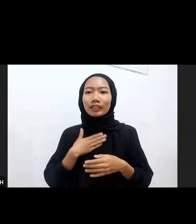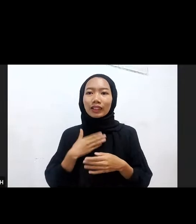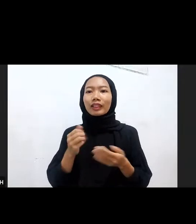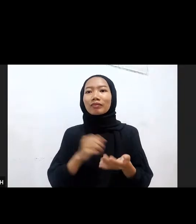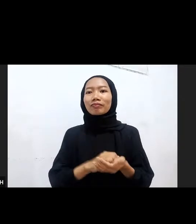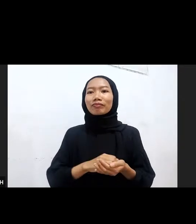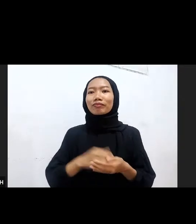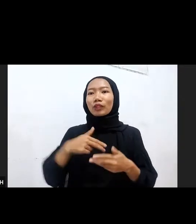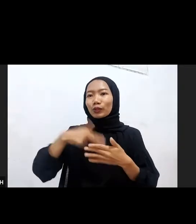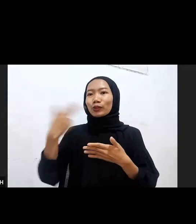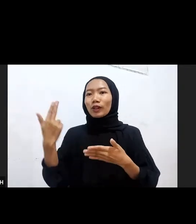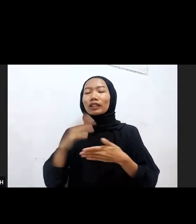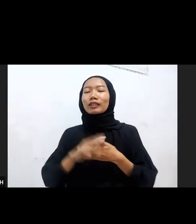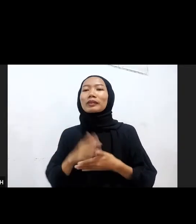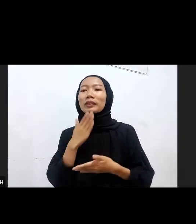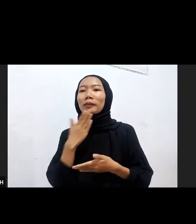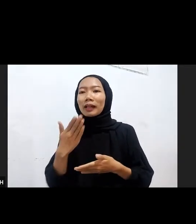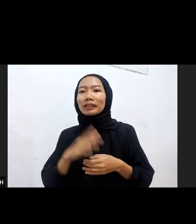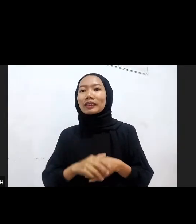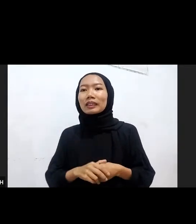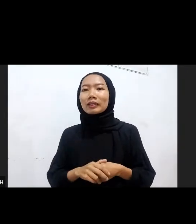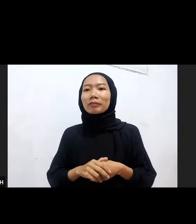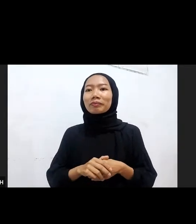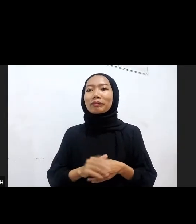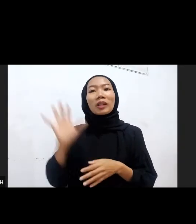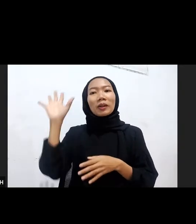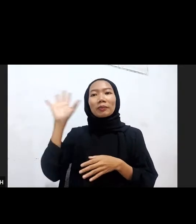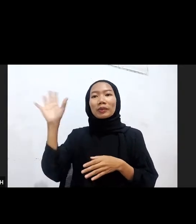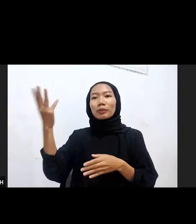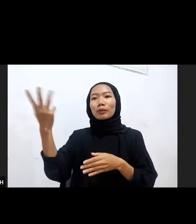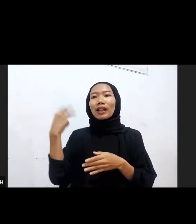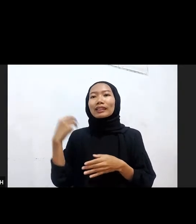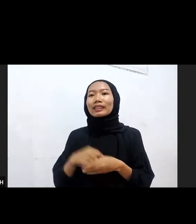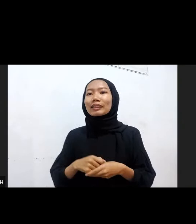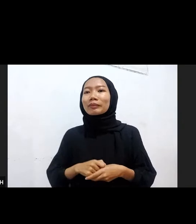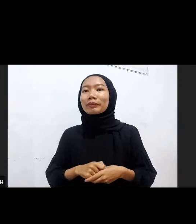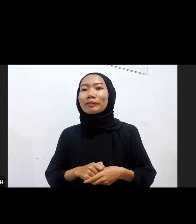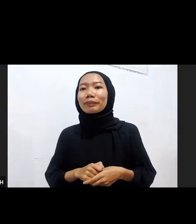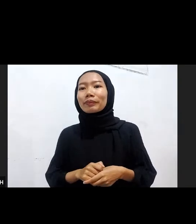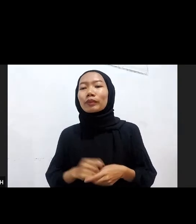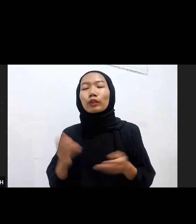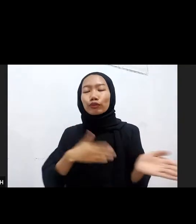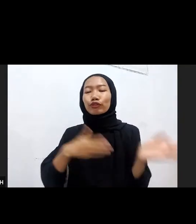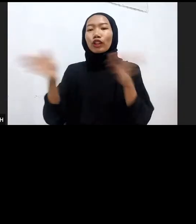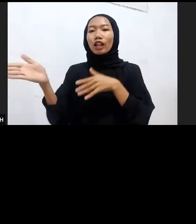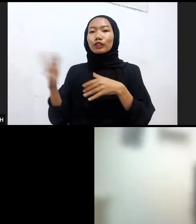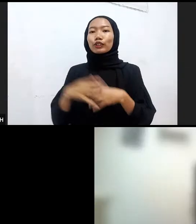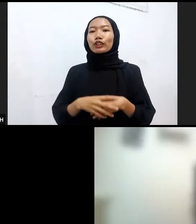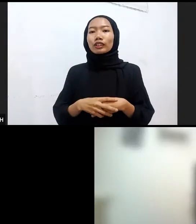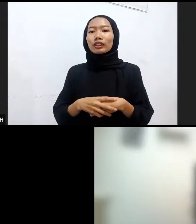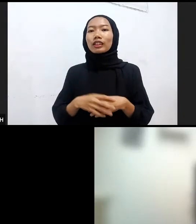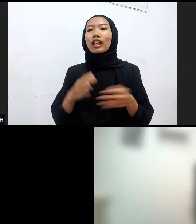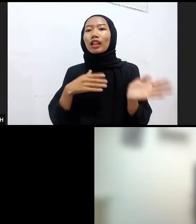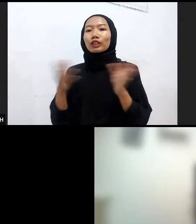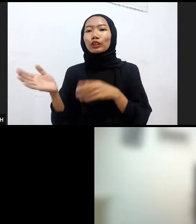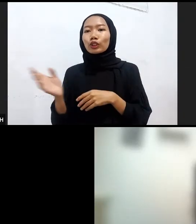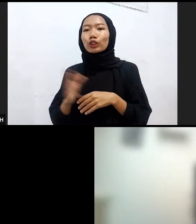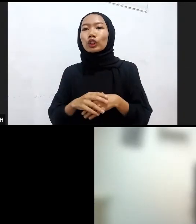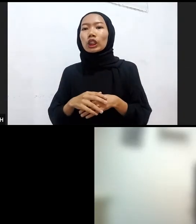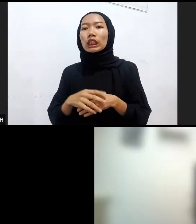Now, I think we're just moving on to our next speaker from Australia, Darren. I believe that Darren will